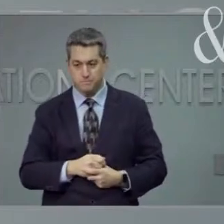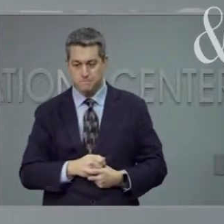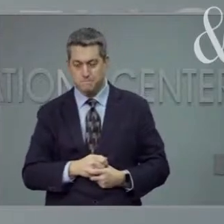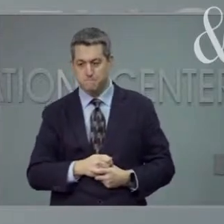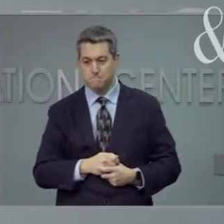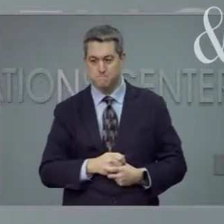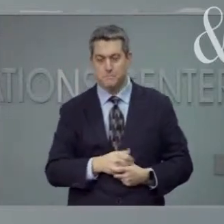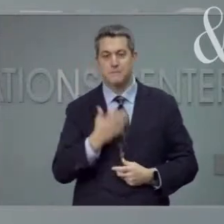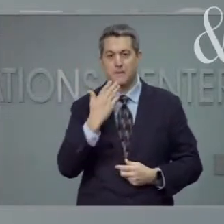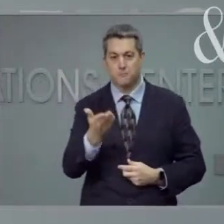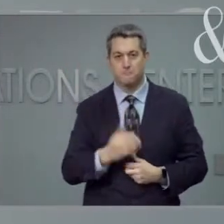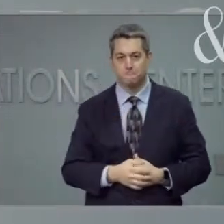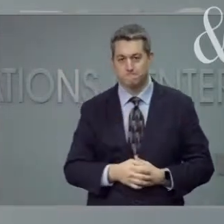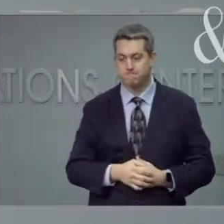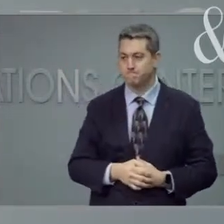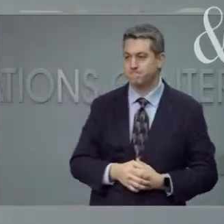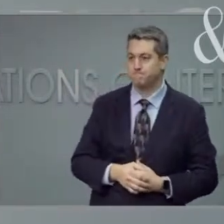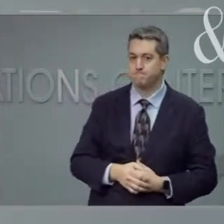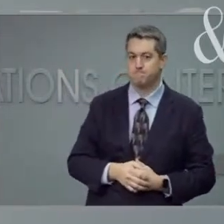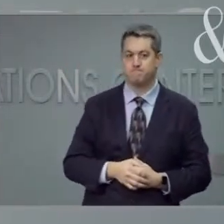go. Thank you.